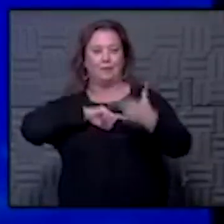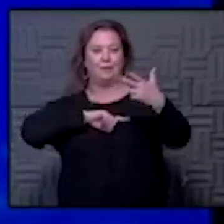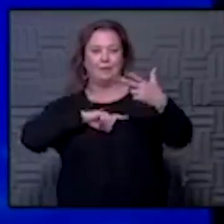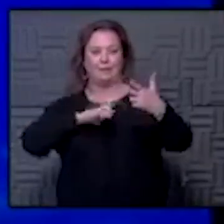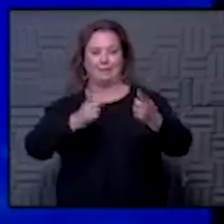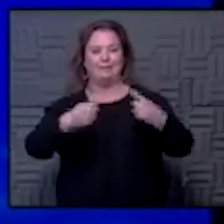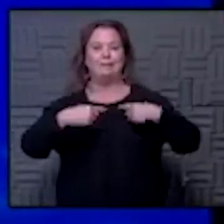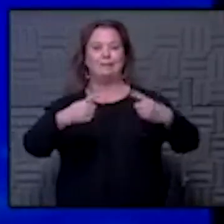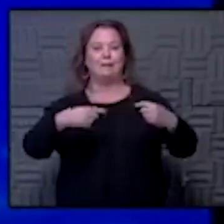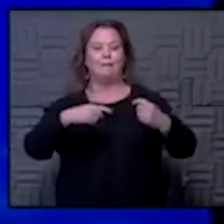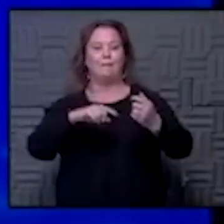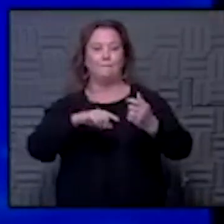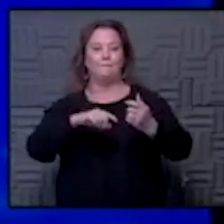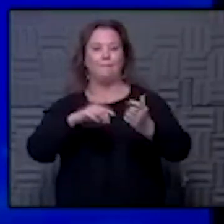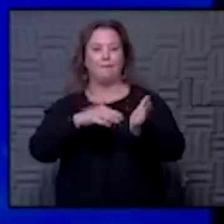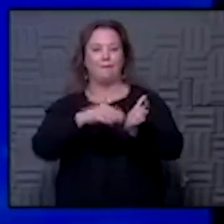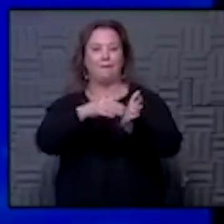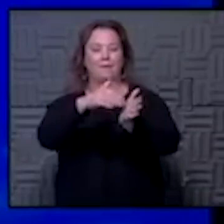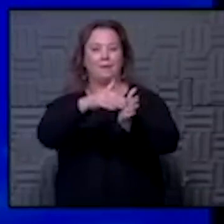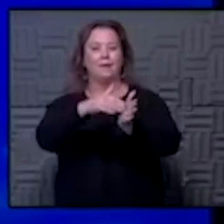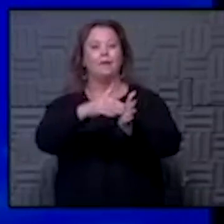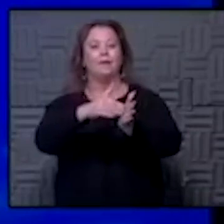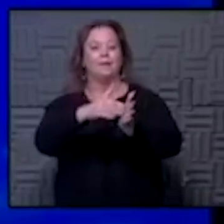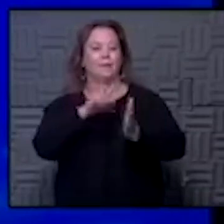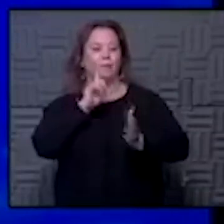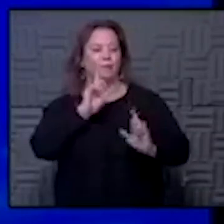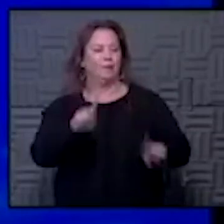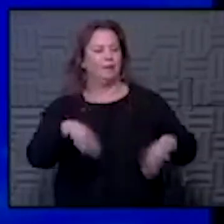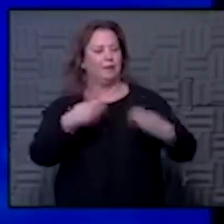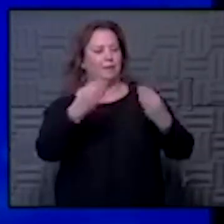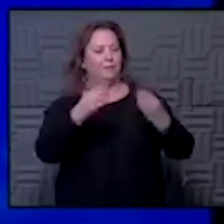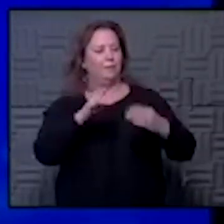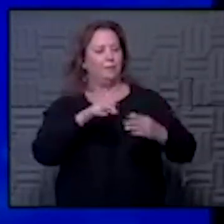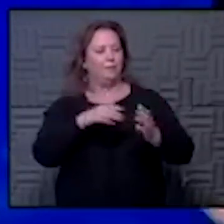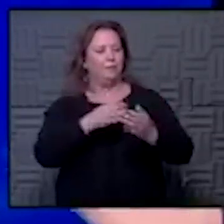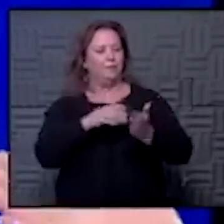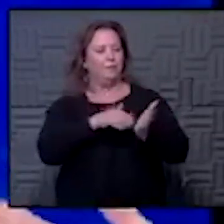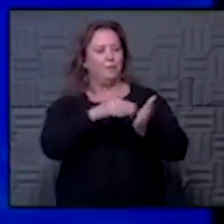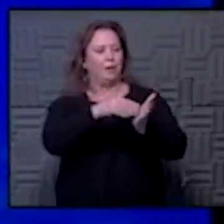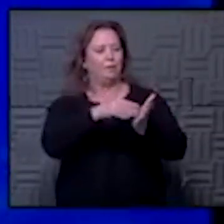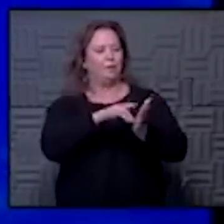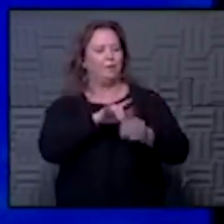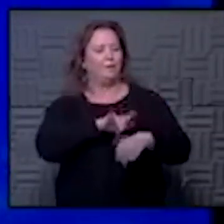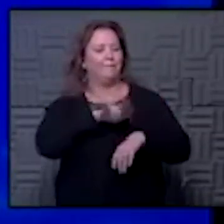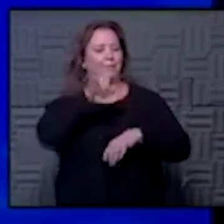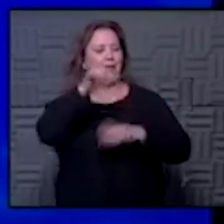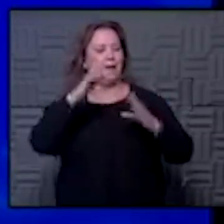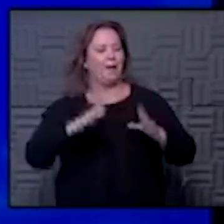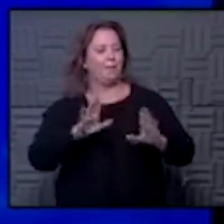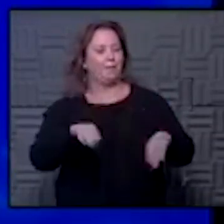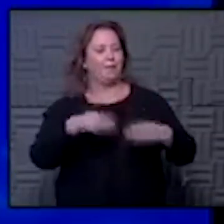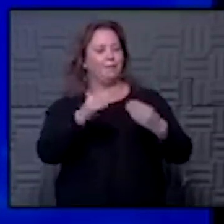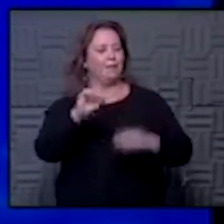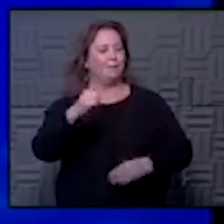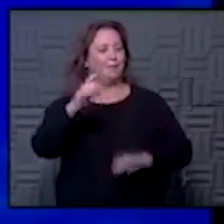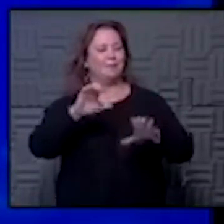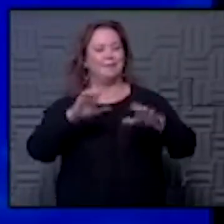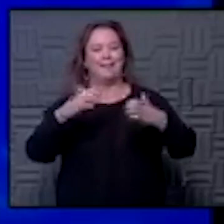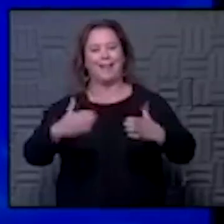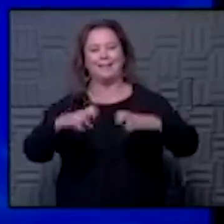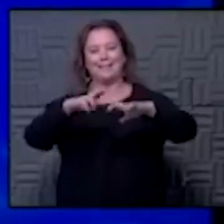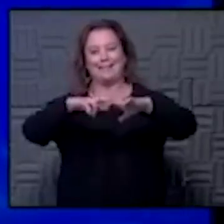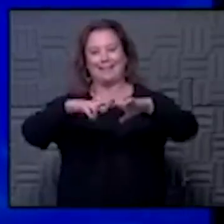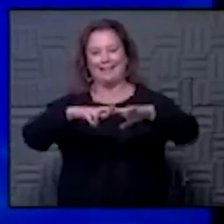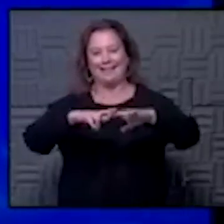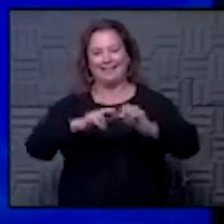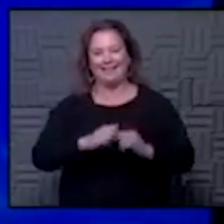frequent visitors. You're going to get your frequent flyer thing here in a minute. You get to move up to a first class seat, whatever that brings you. I want to